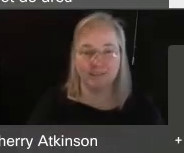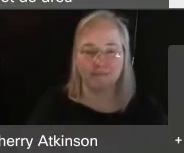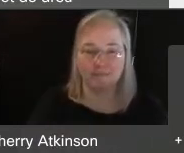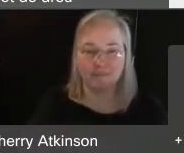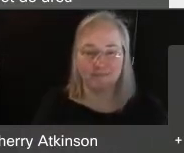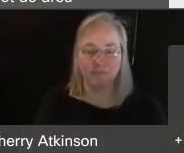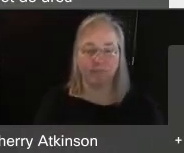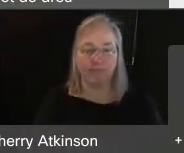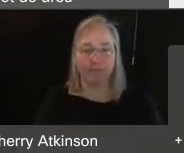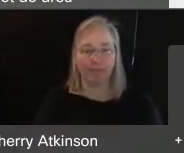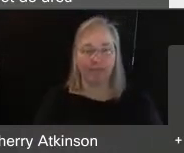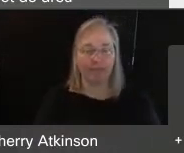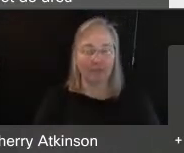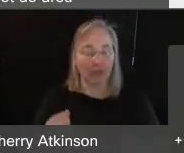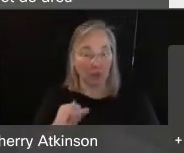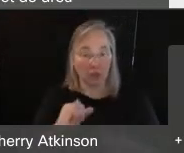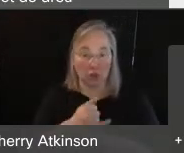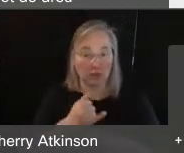and just some